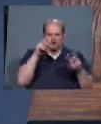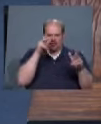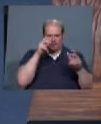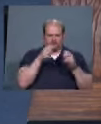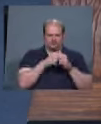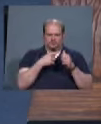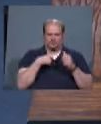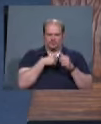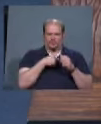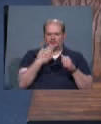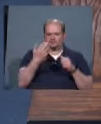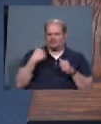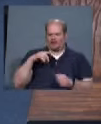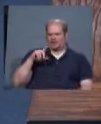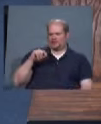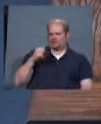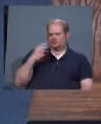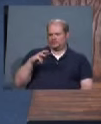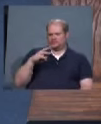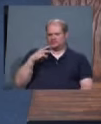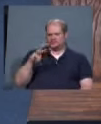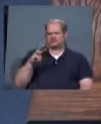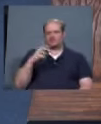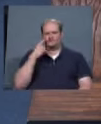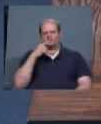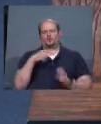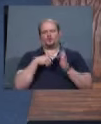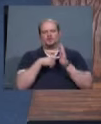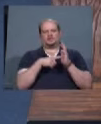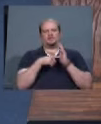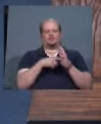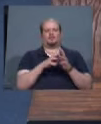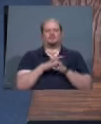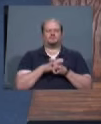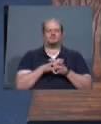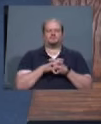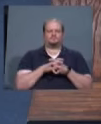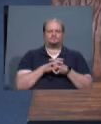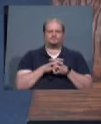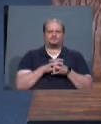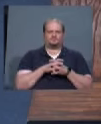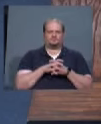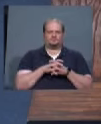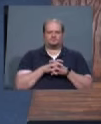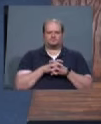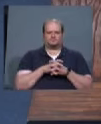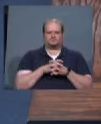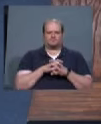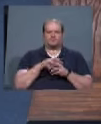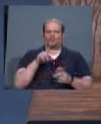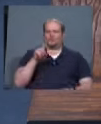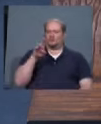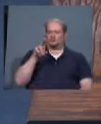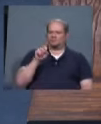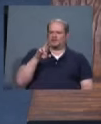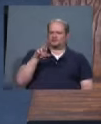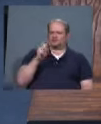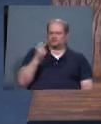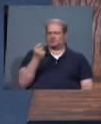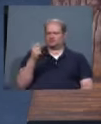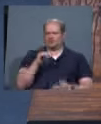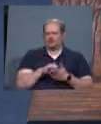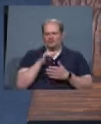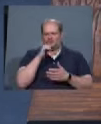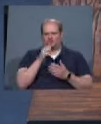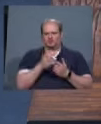to us back in 2016. For example, you took one of the bus runs off that